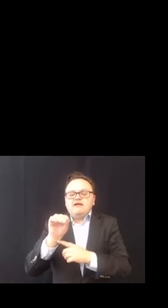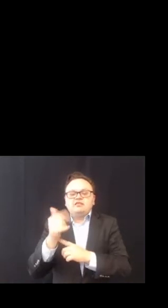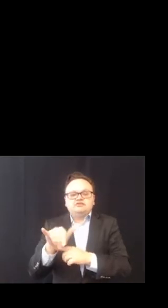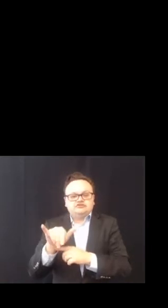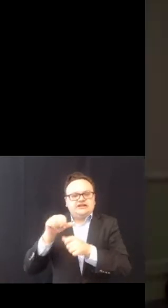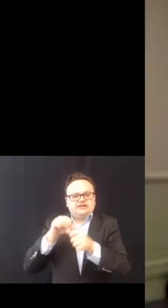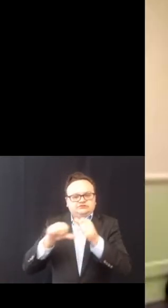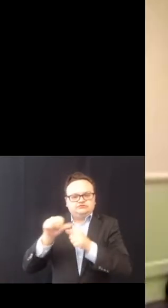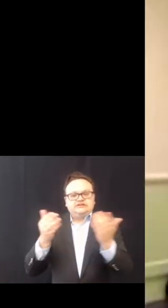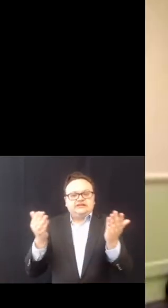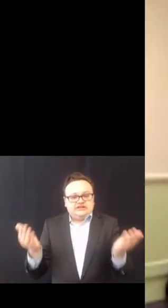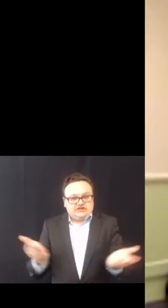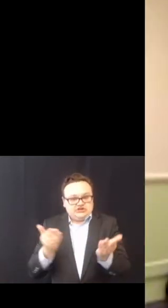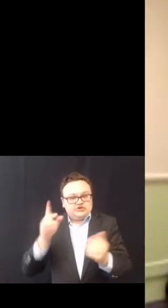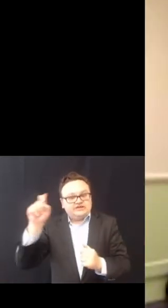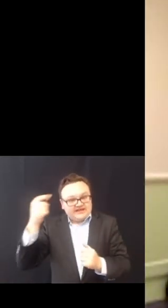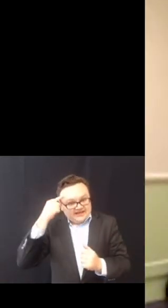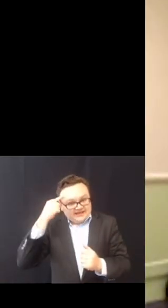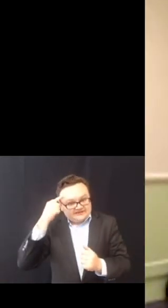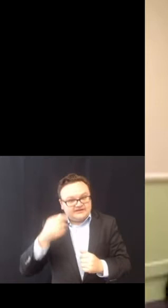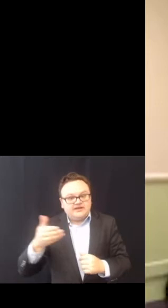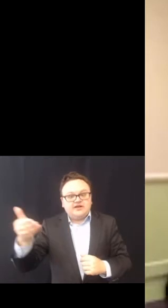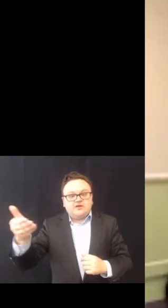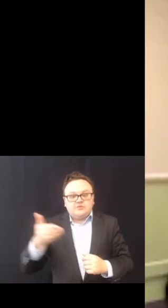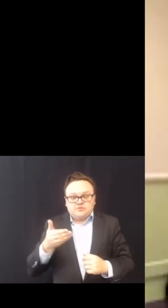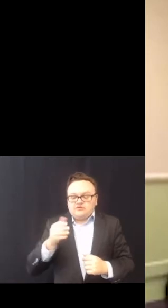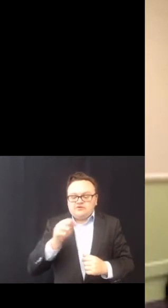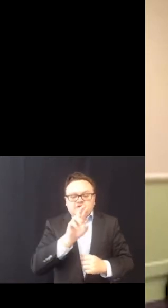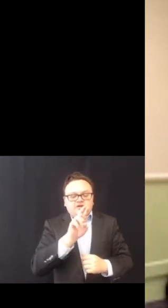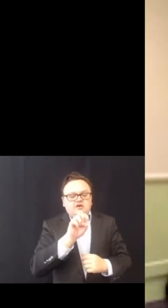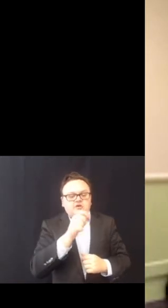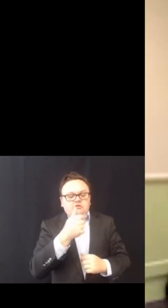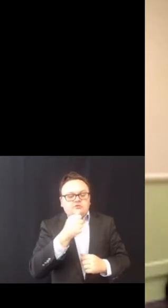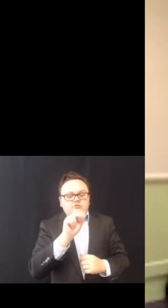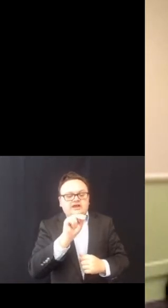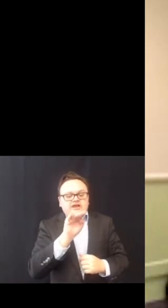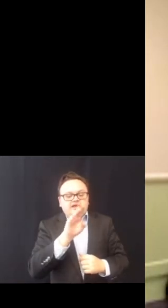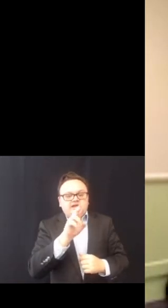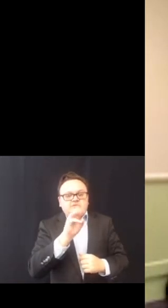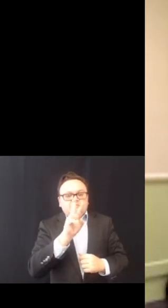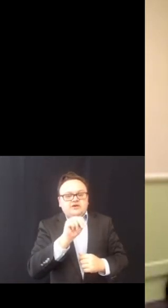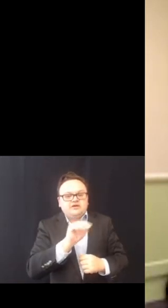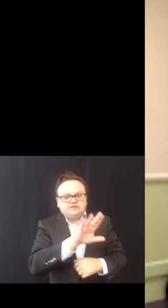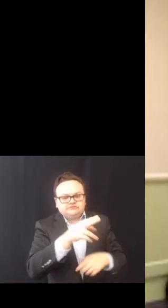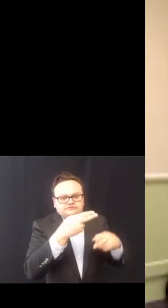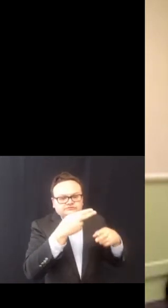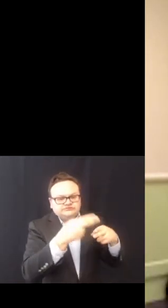morning. All right, so what's your name? My name's Reagan Brown. We Reagan? have two puppies, Hazel and